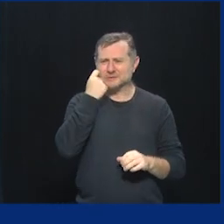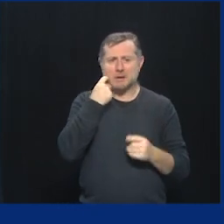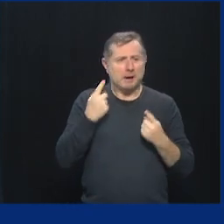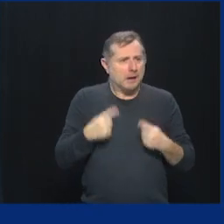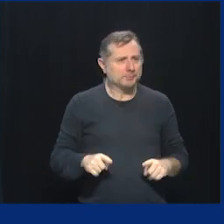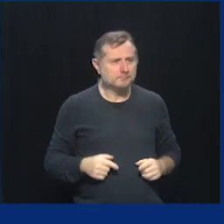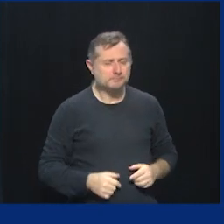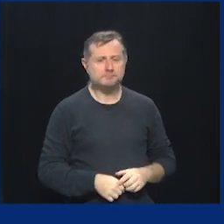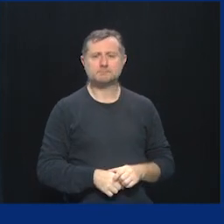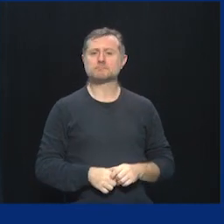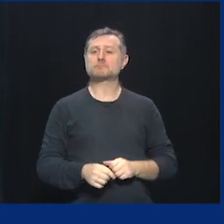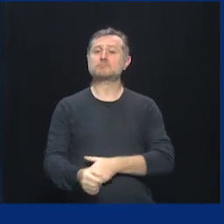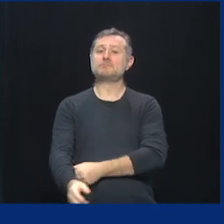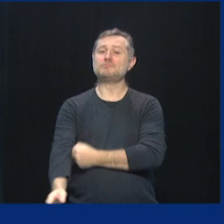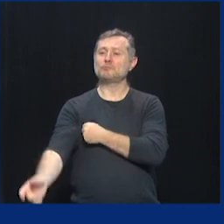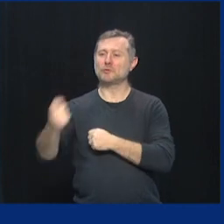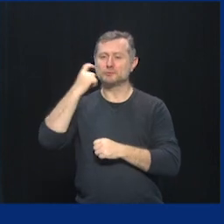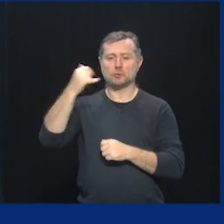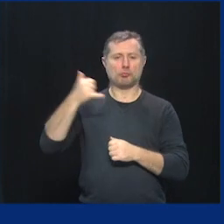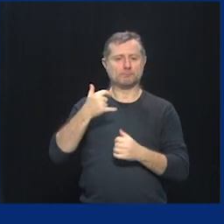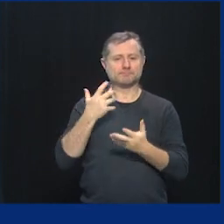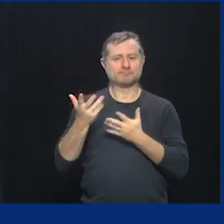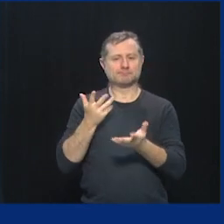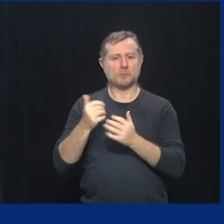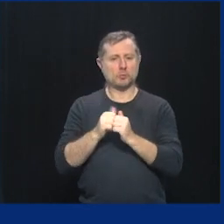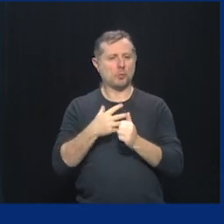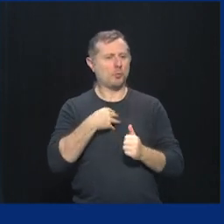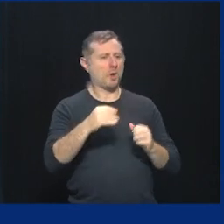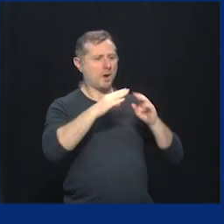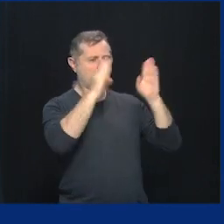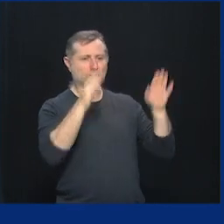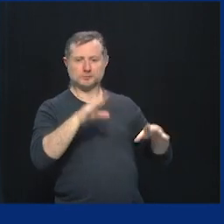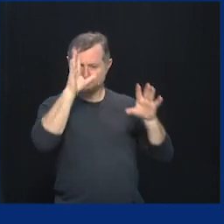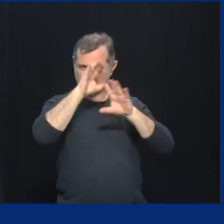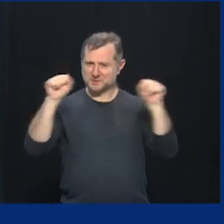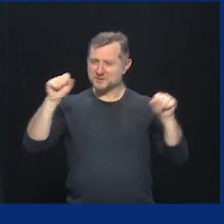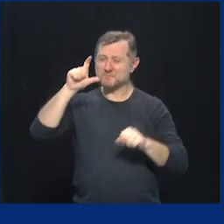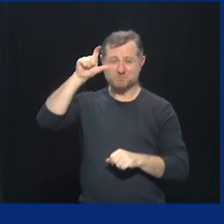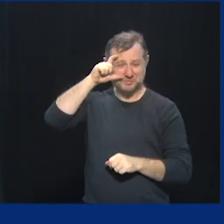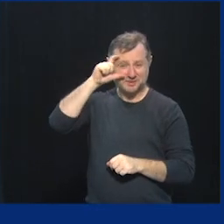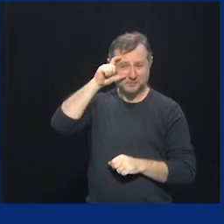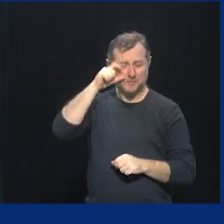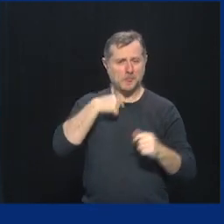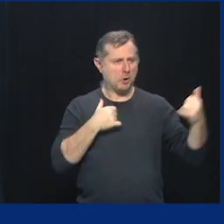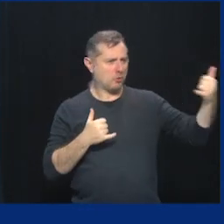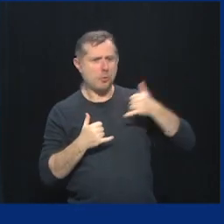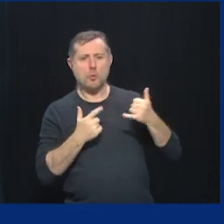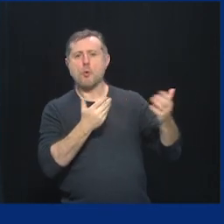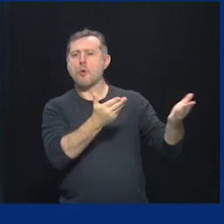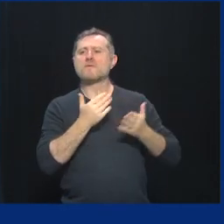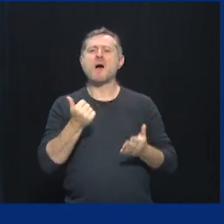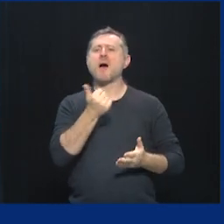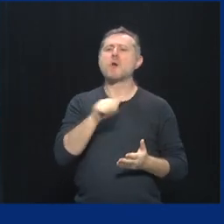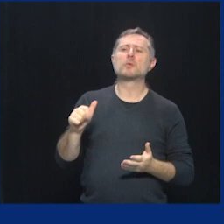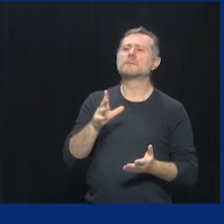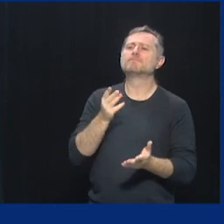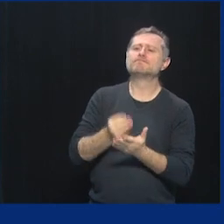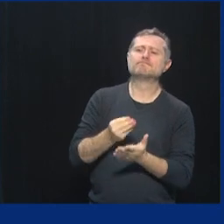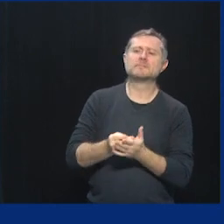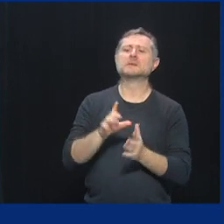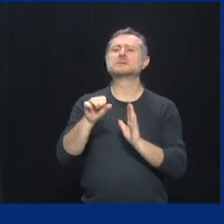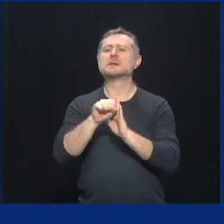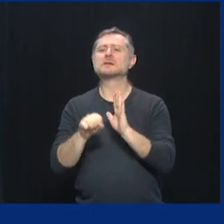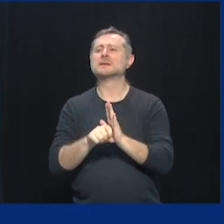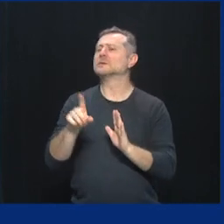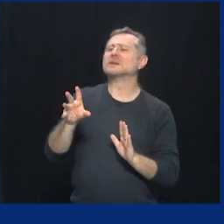I was on the phone with the White House. President Biden called, offered any assistance. He repeated any assistance that the state of New York